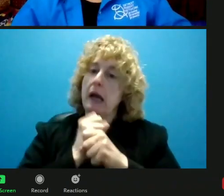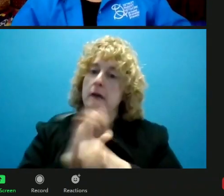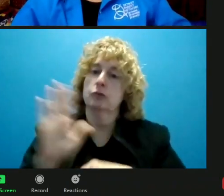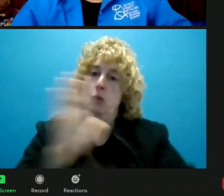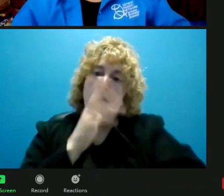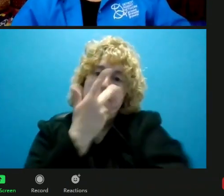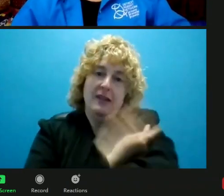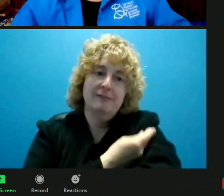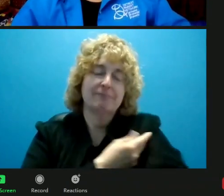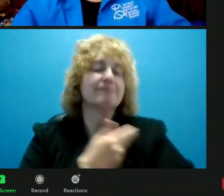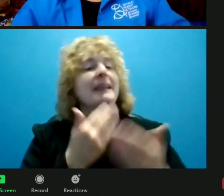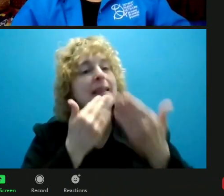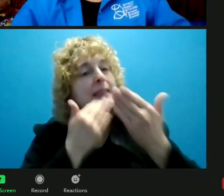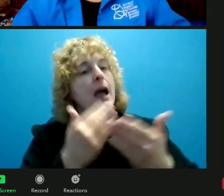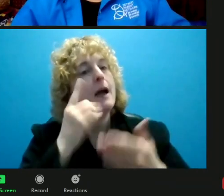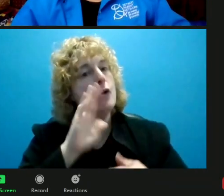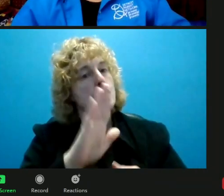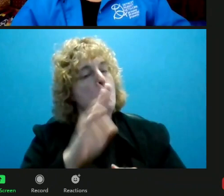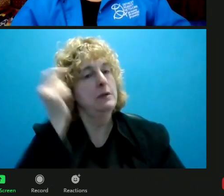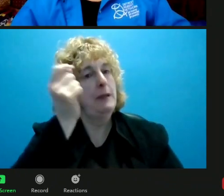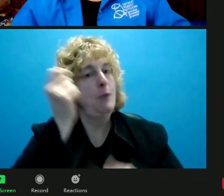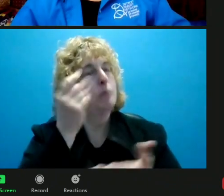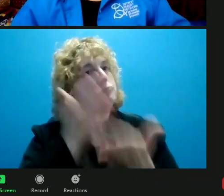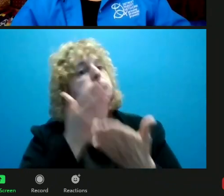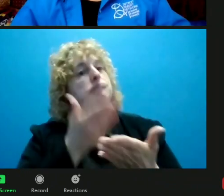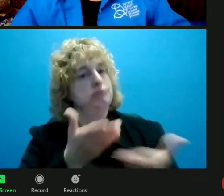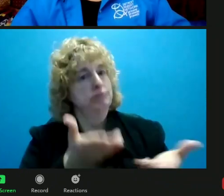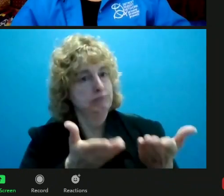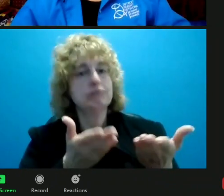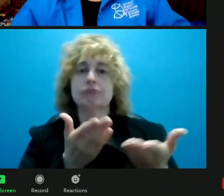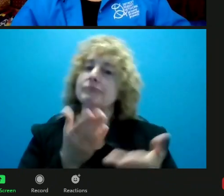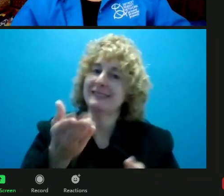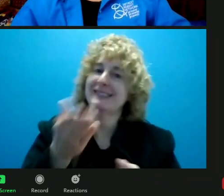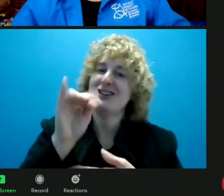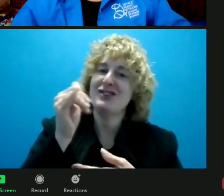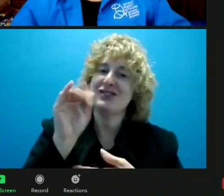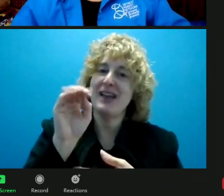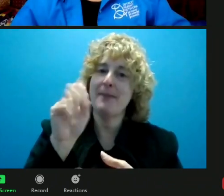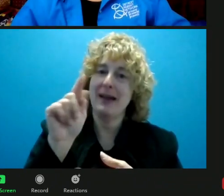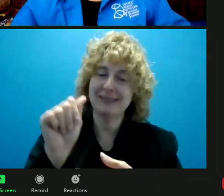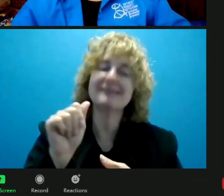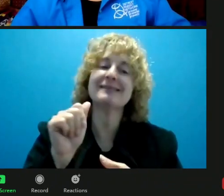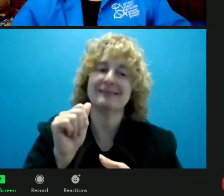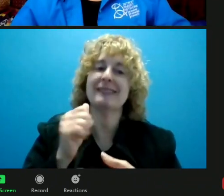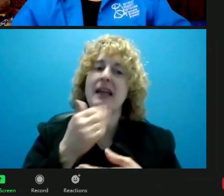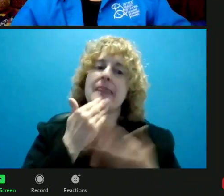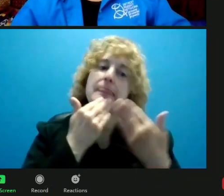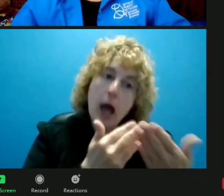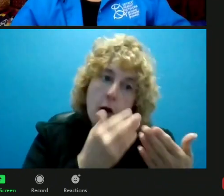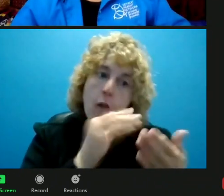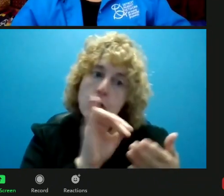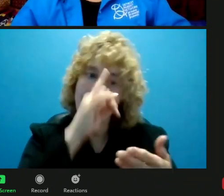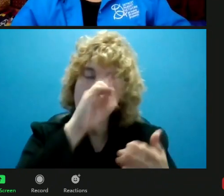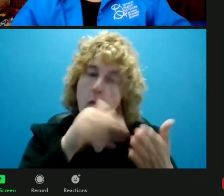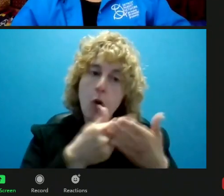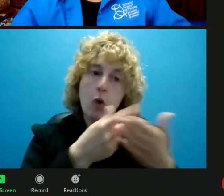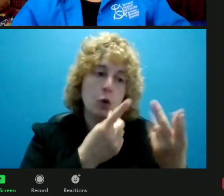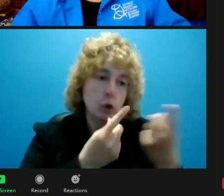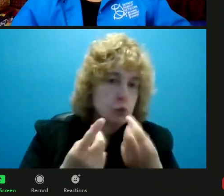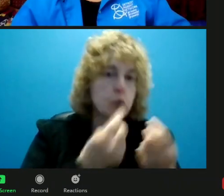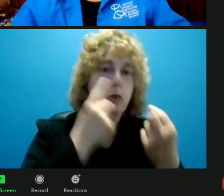Thank you so much for your testimonial and Jametta, I'm going to kick it back to you. Thank you for all that you're doing for young people right now and the